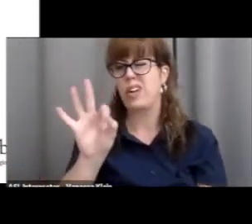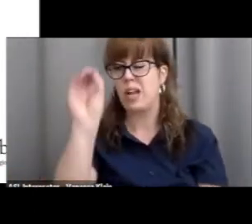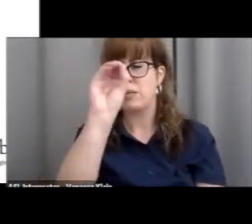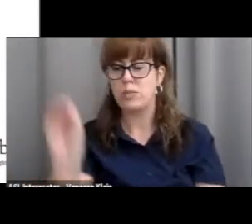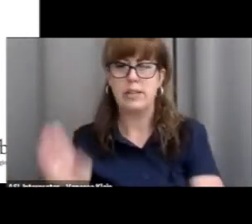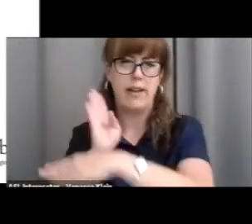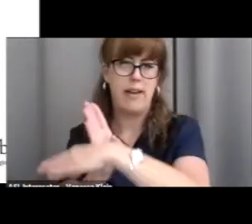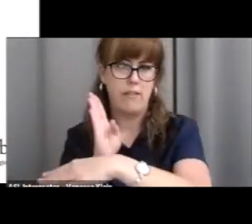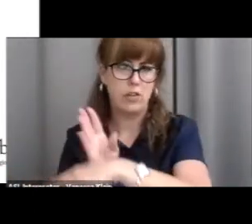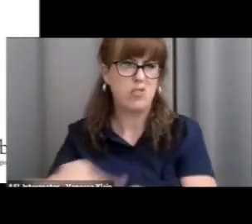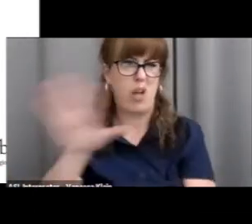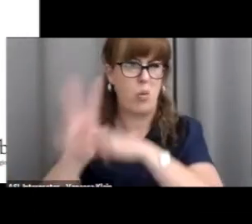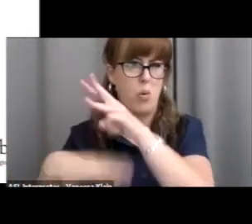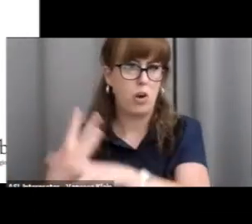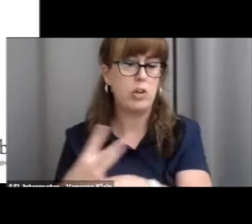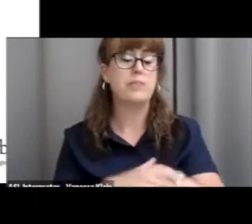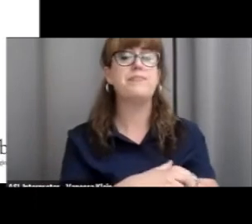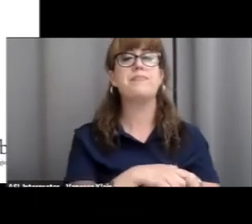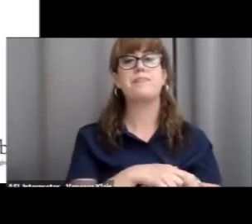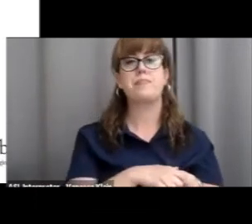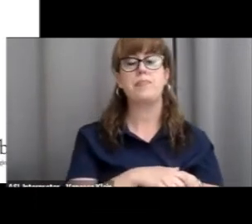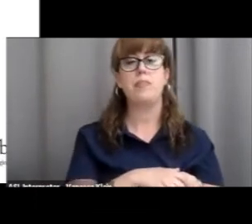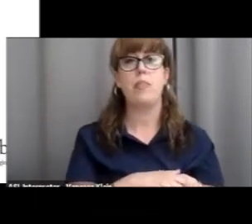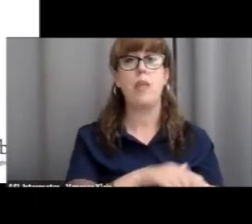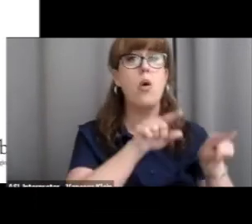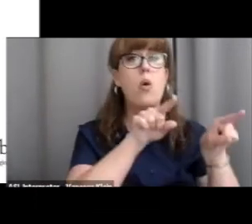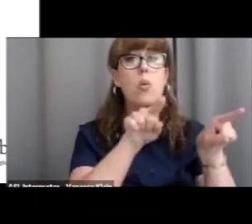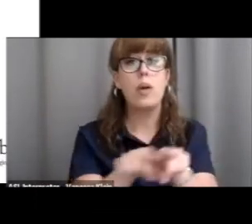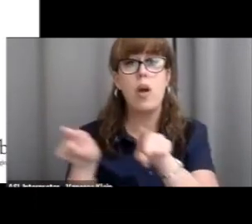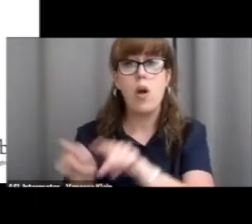56.3% versus a global average of 39%.